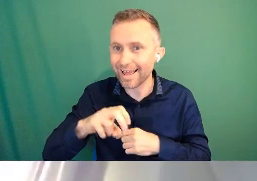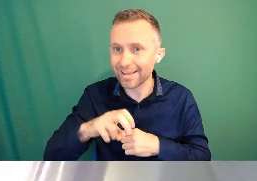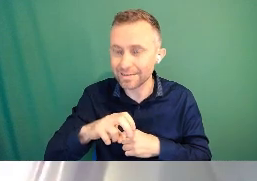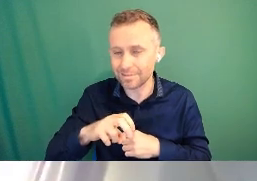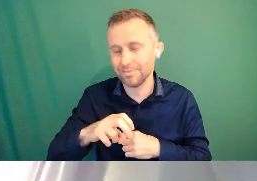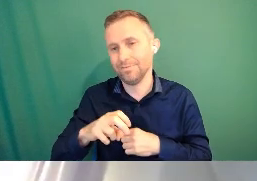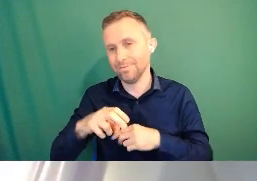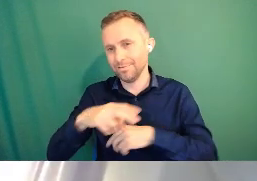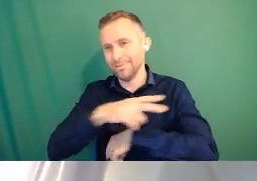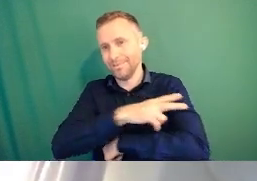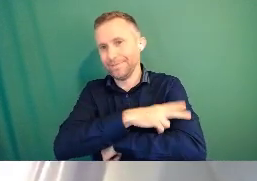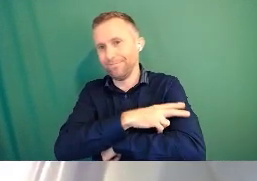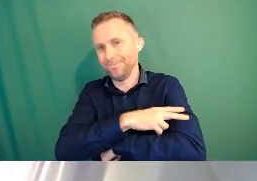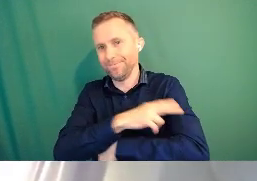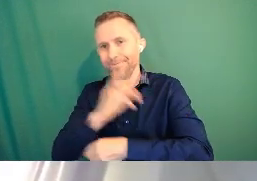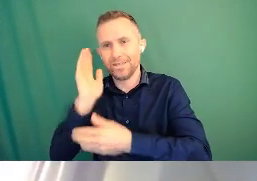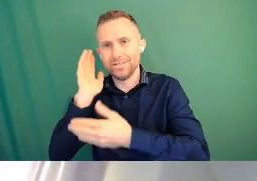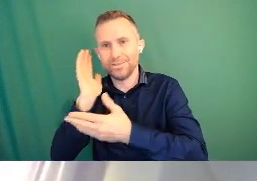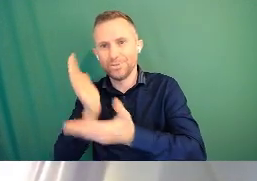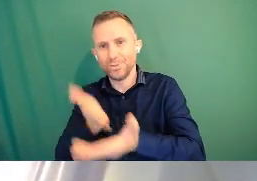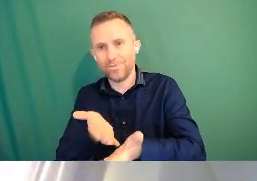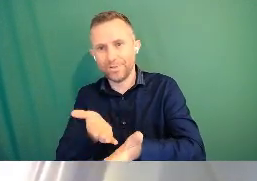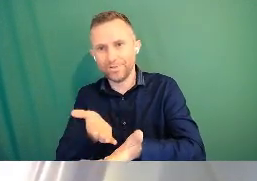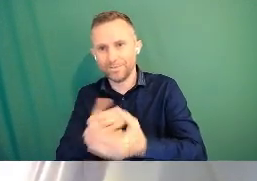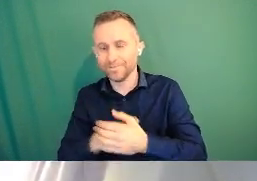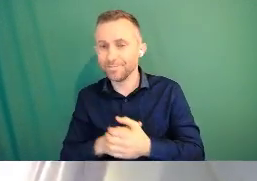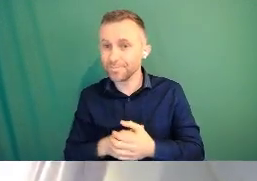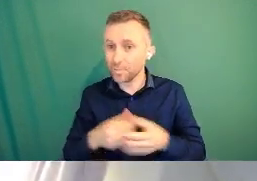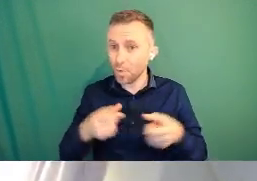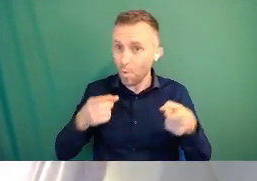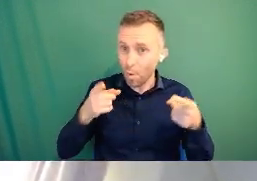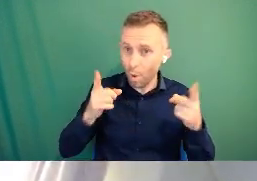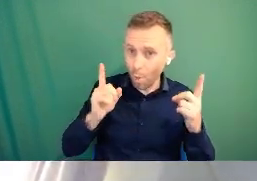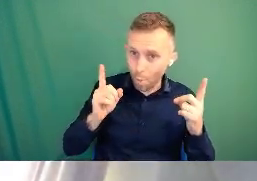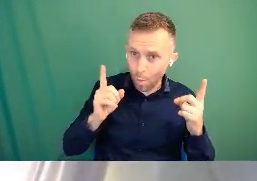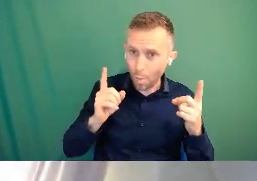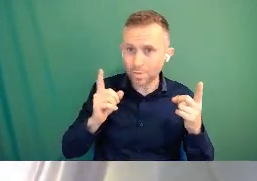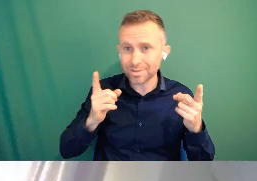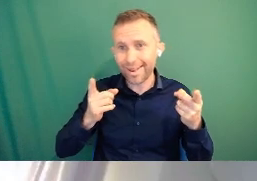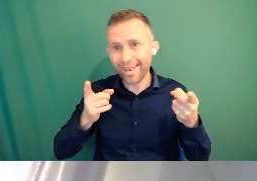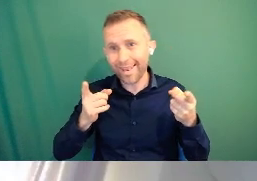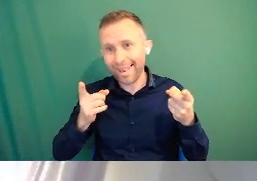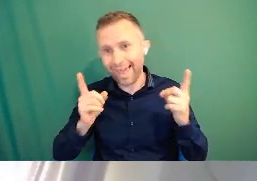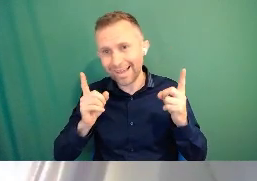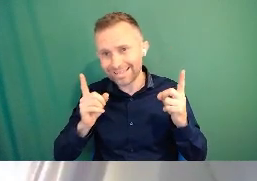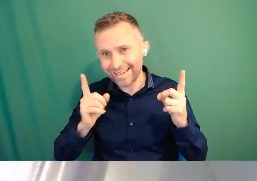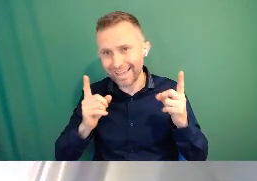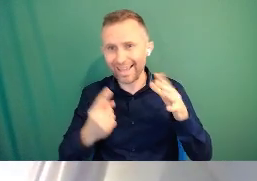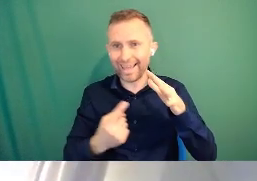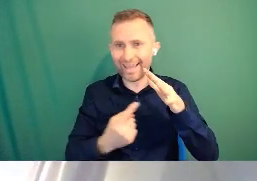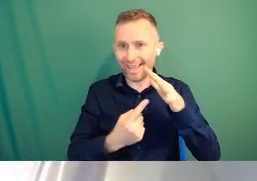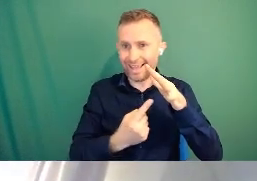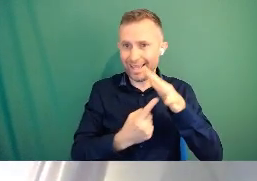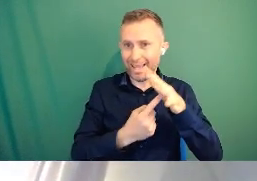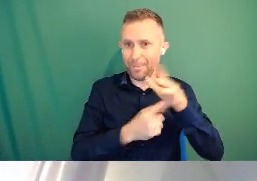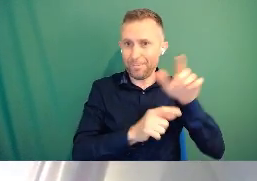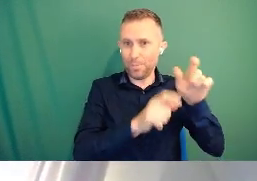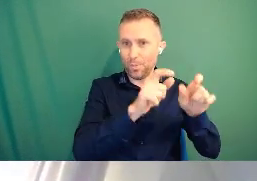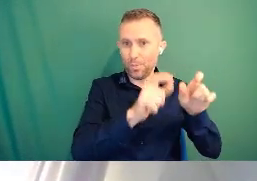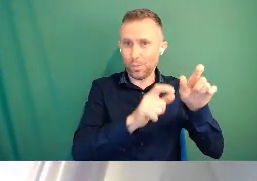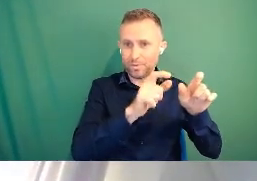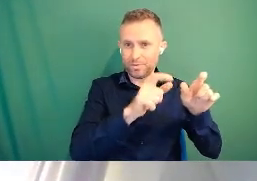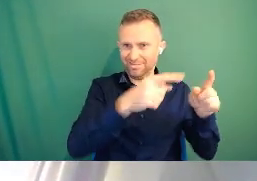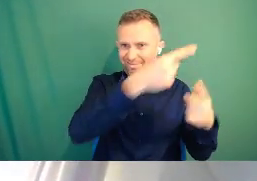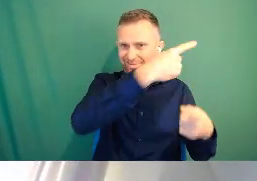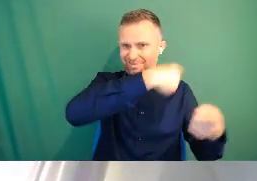the family. So all of the important people, so the lords and his guests, would have used the main stairways, and